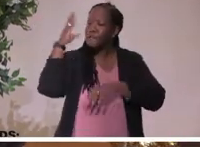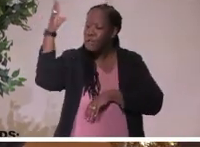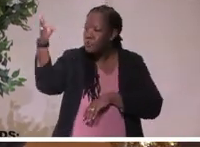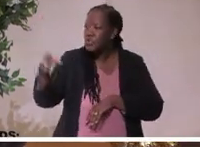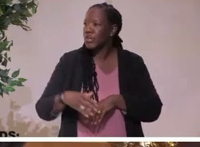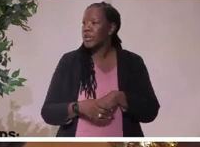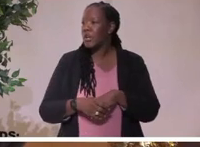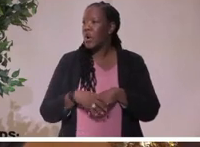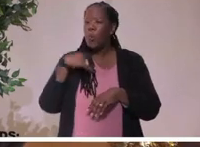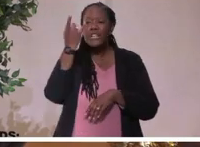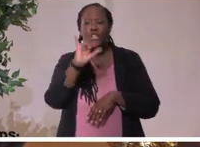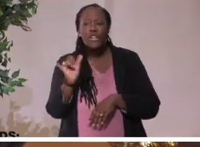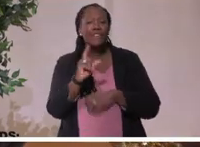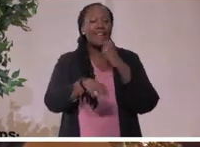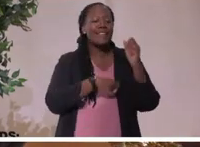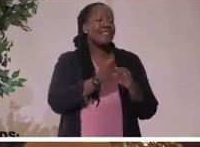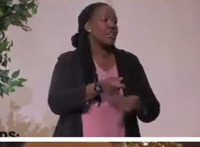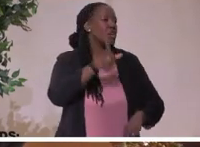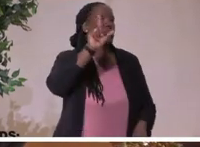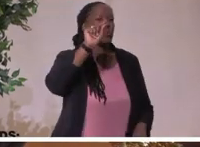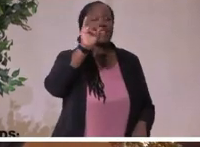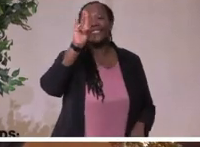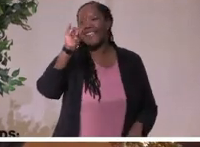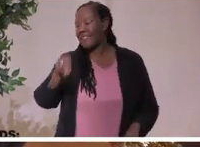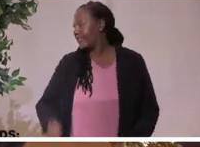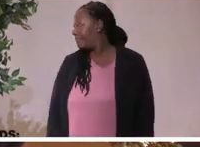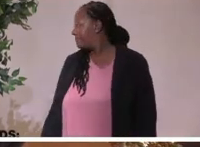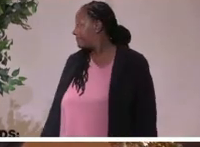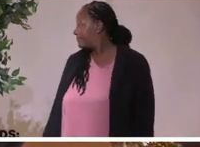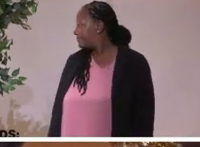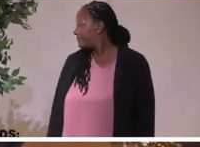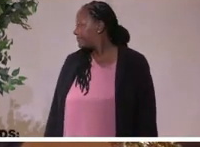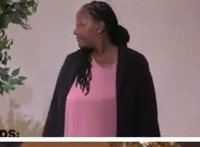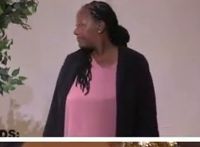like 2070? I'll repeat that again.